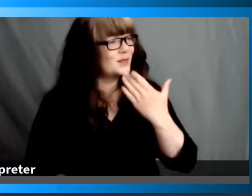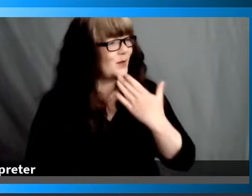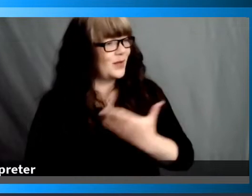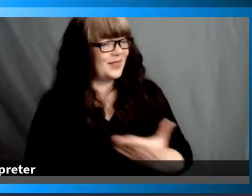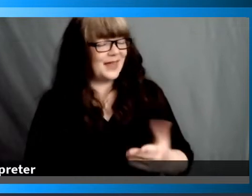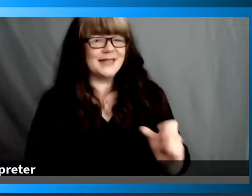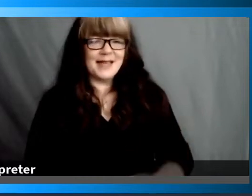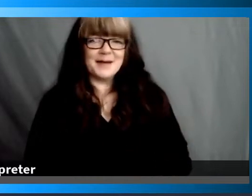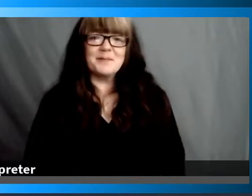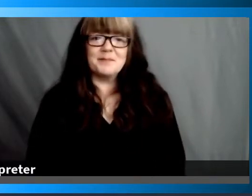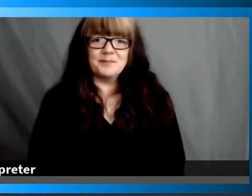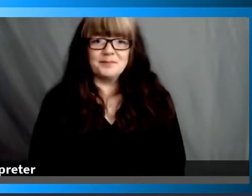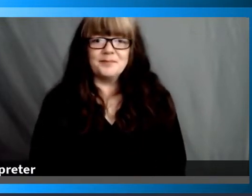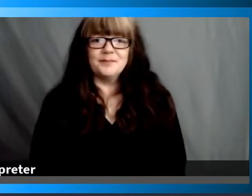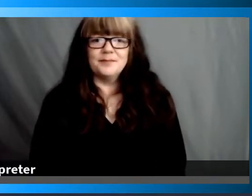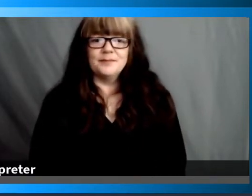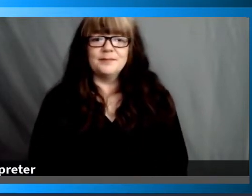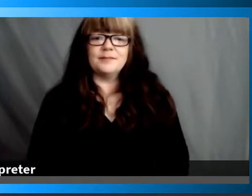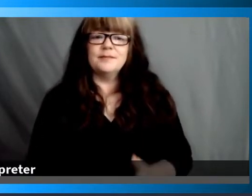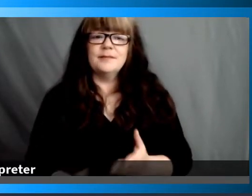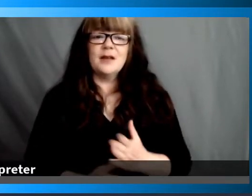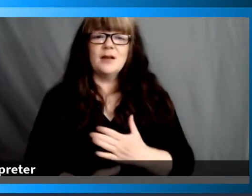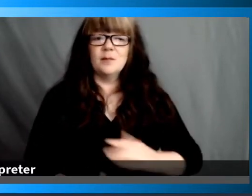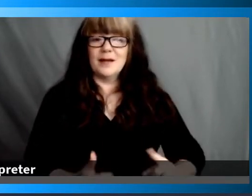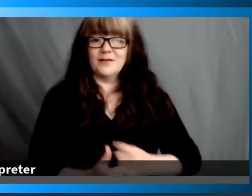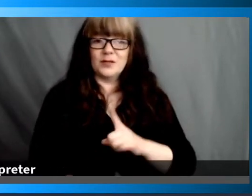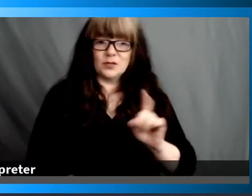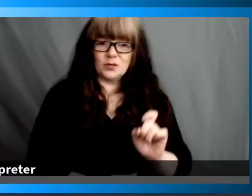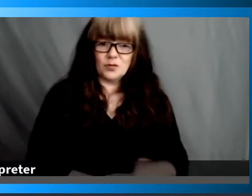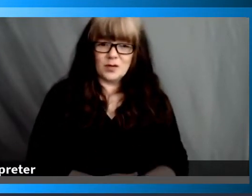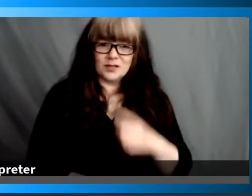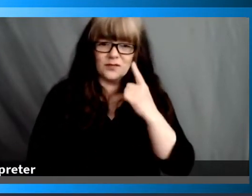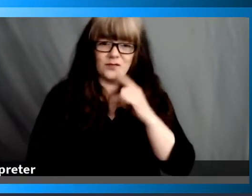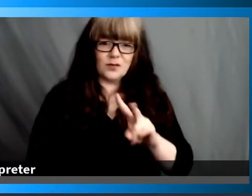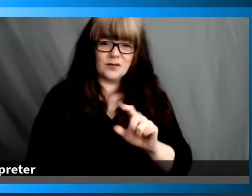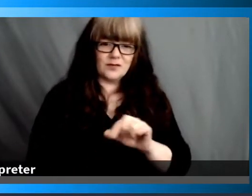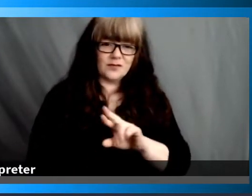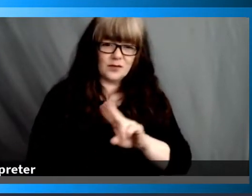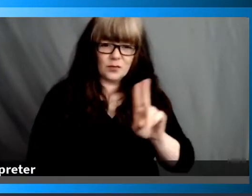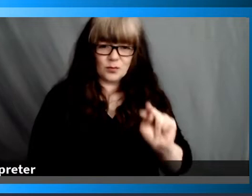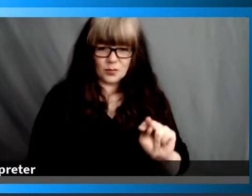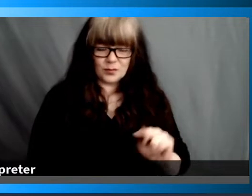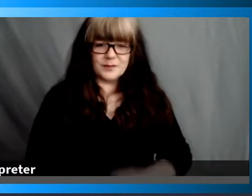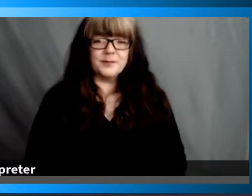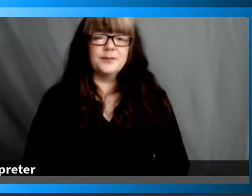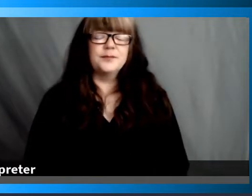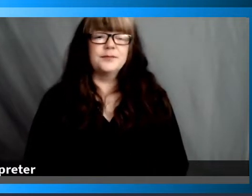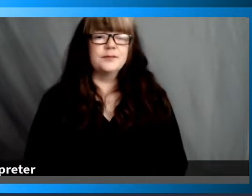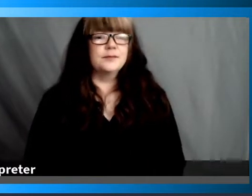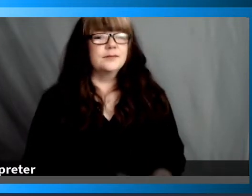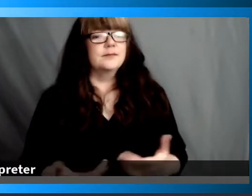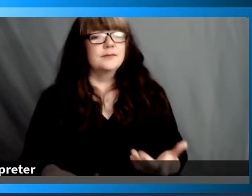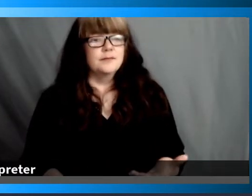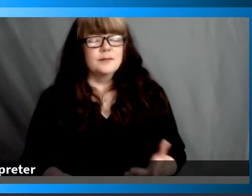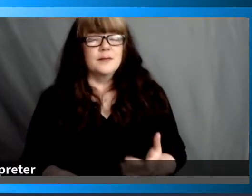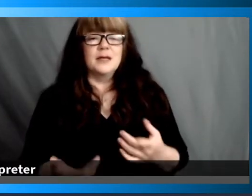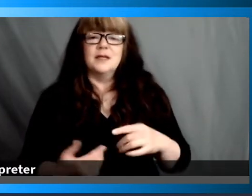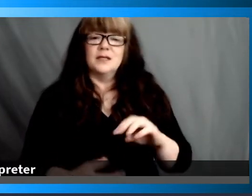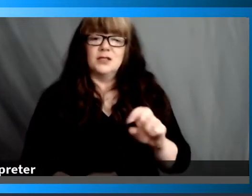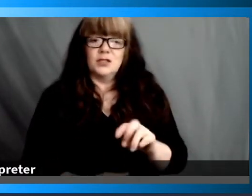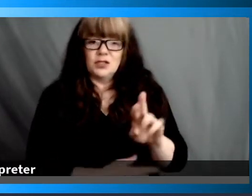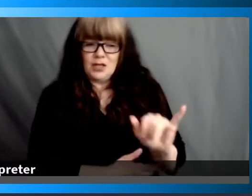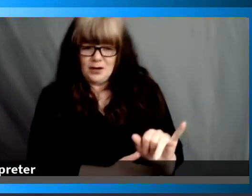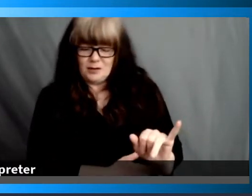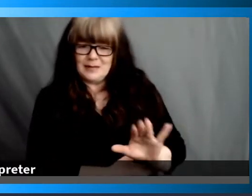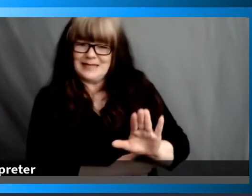Yeah. Yeah. All right. So my first question is going to be for you, Varun. The trials and tribulations Jeremy went through in season